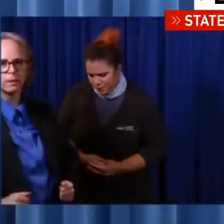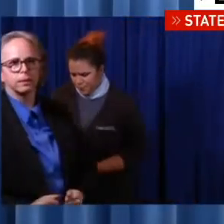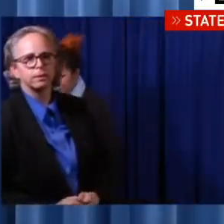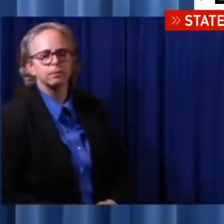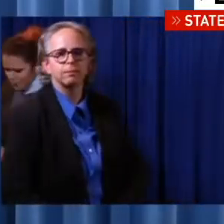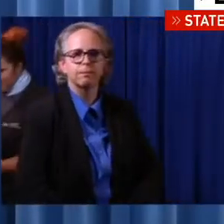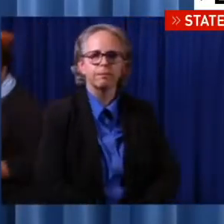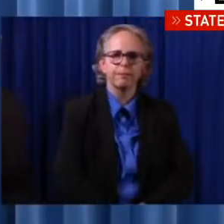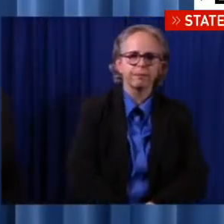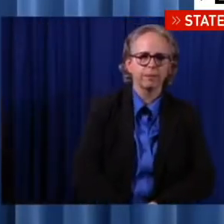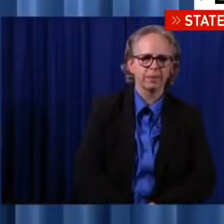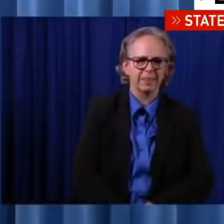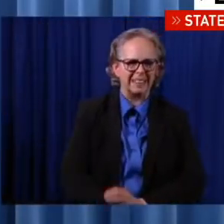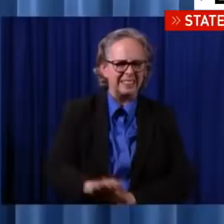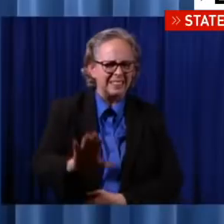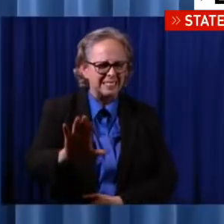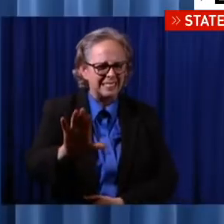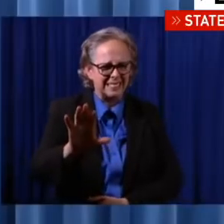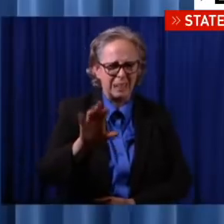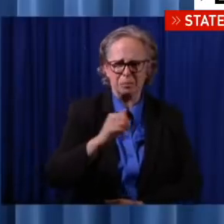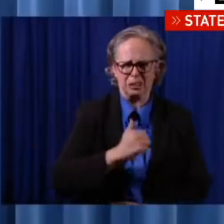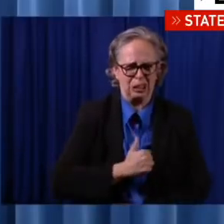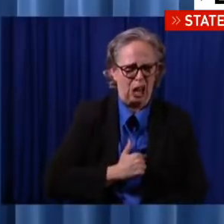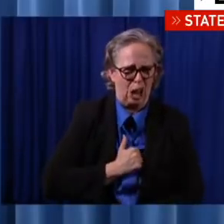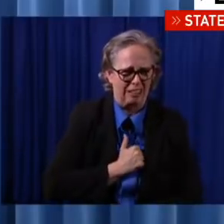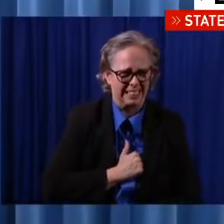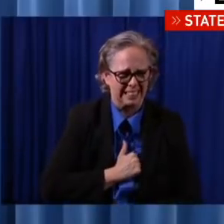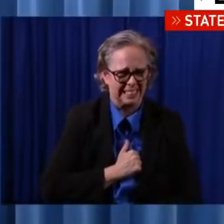I apologize. I'm having trouble.